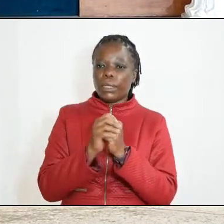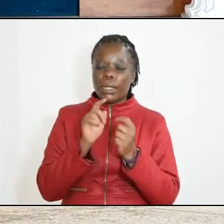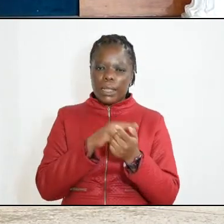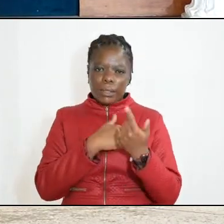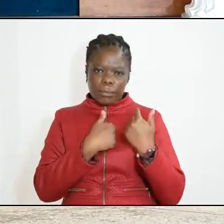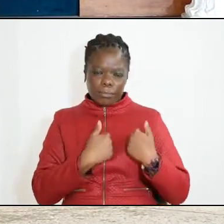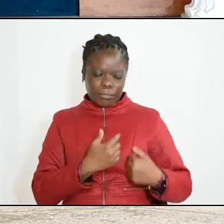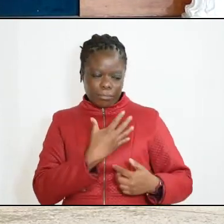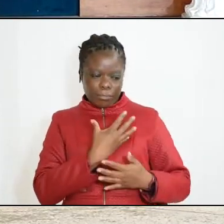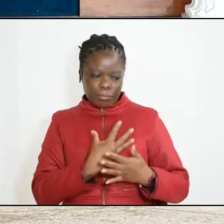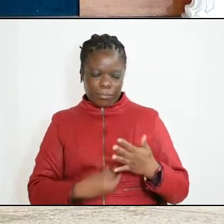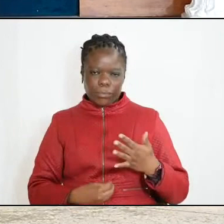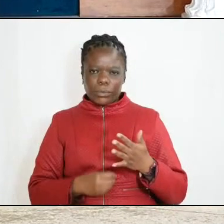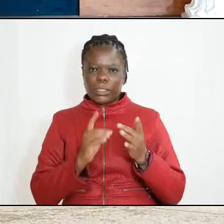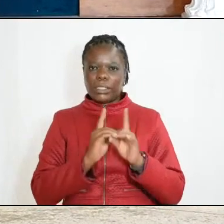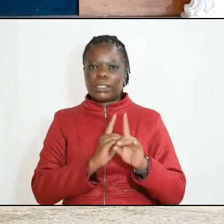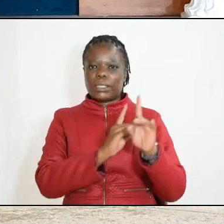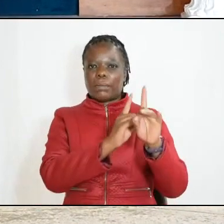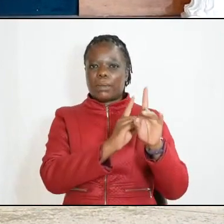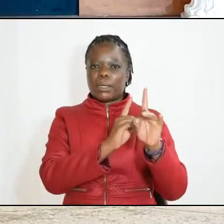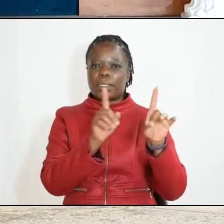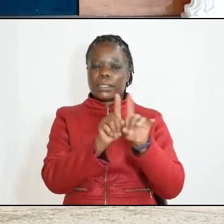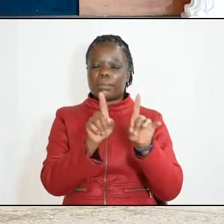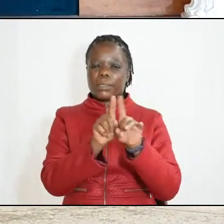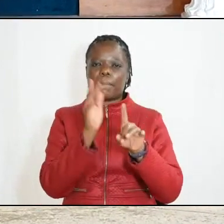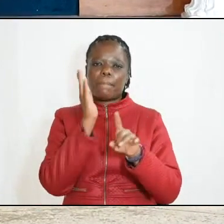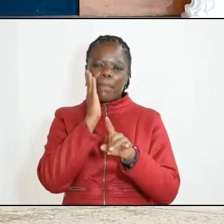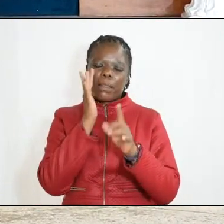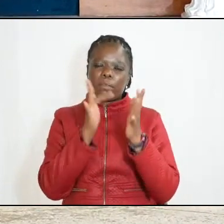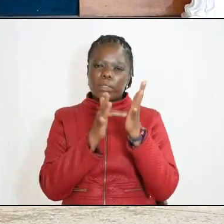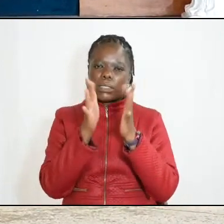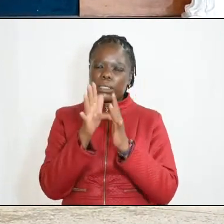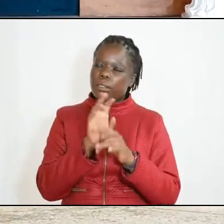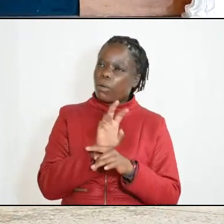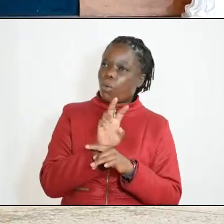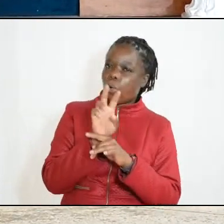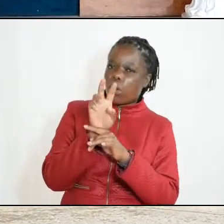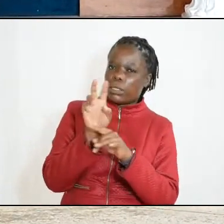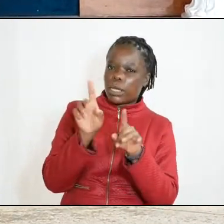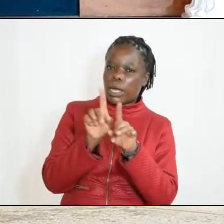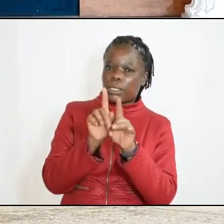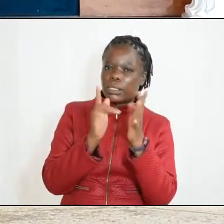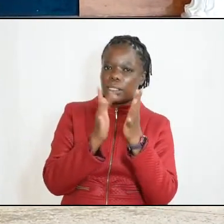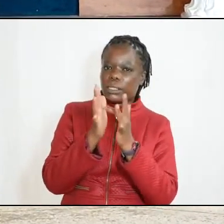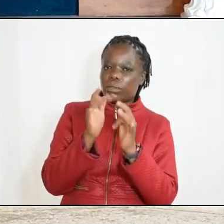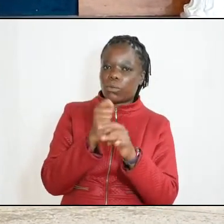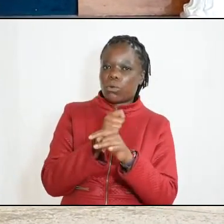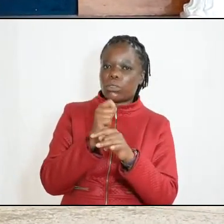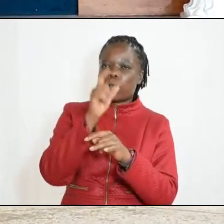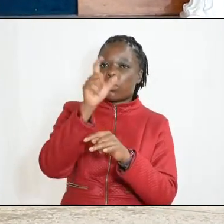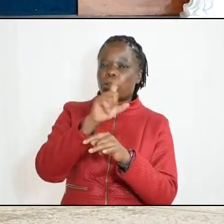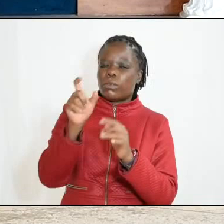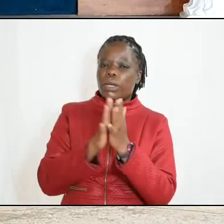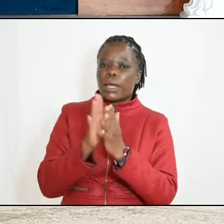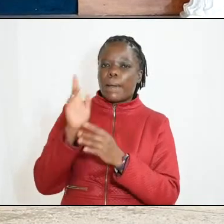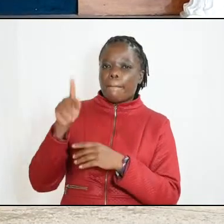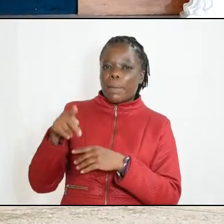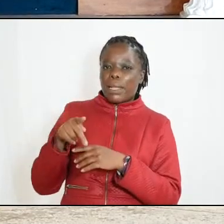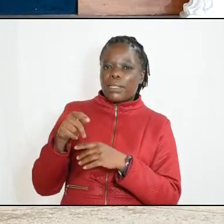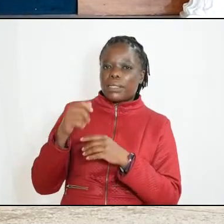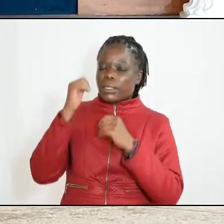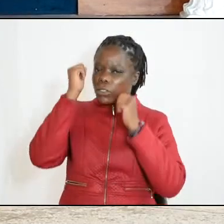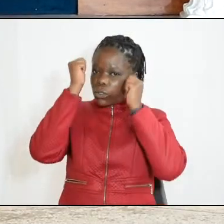heartbroken disciples and the nearly fainting mother of Jesus watched helplessly as Jesus was crucified. Pilate had his